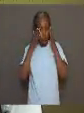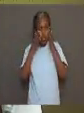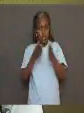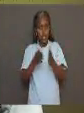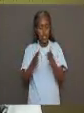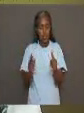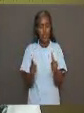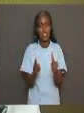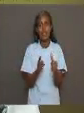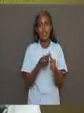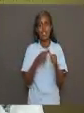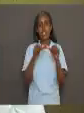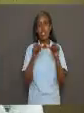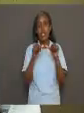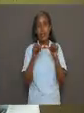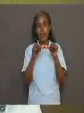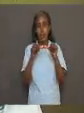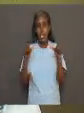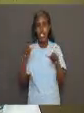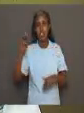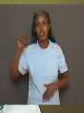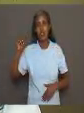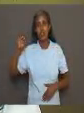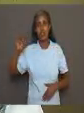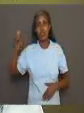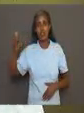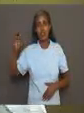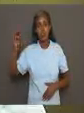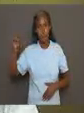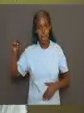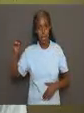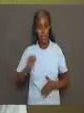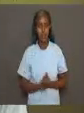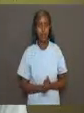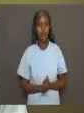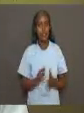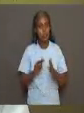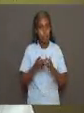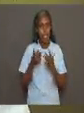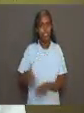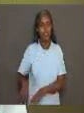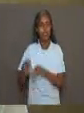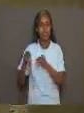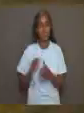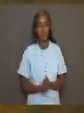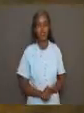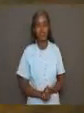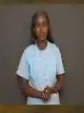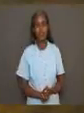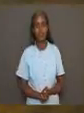the first measure, mean. Let us begin, students.